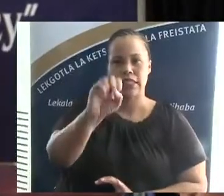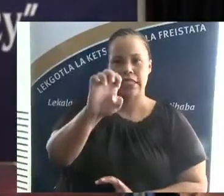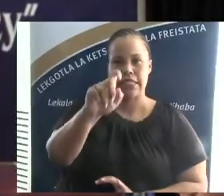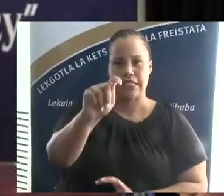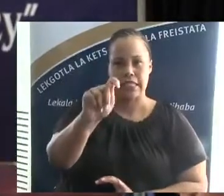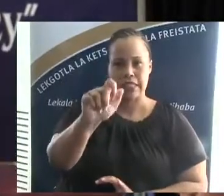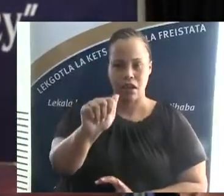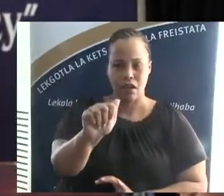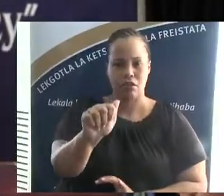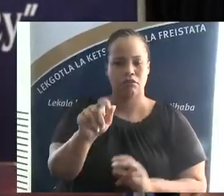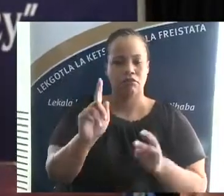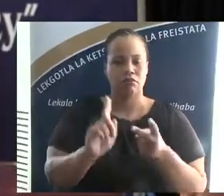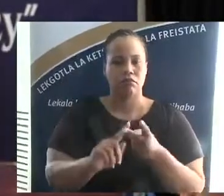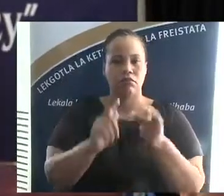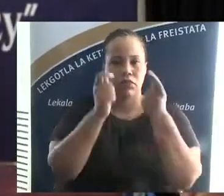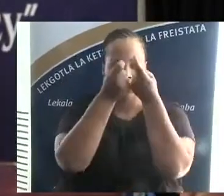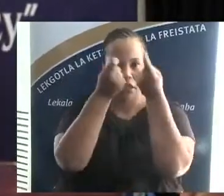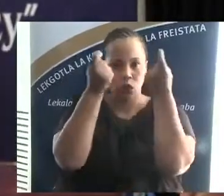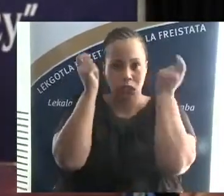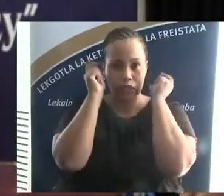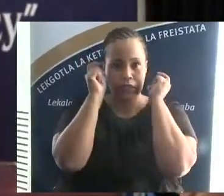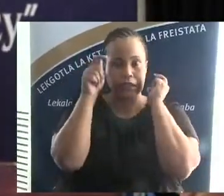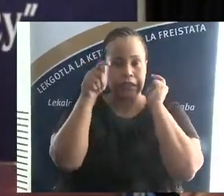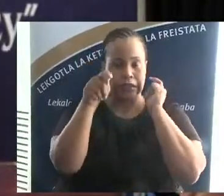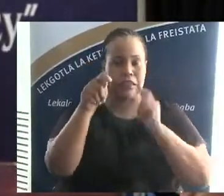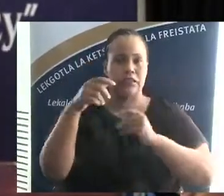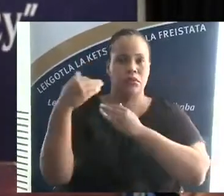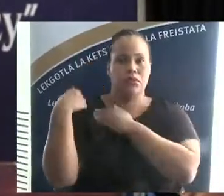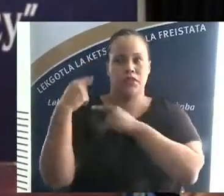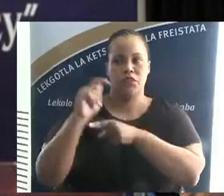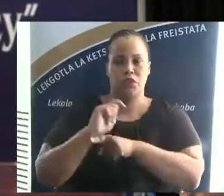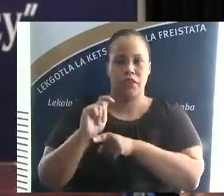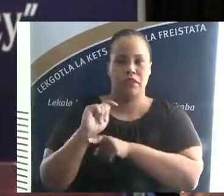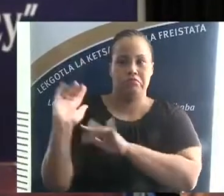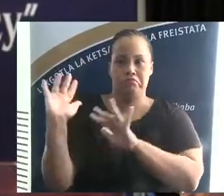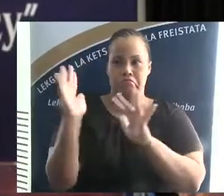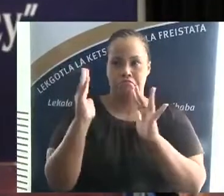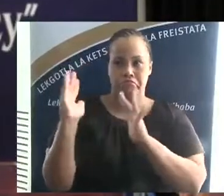University of Technology to improve governance and oversight.